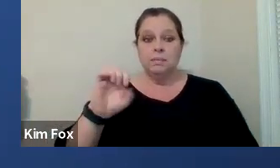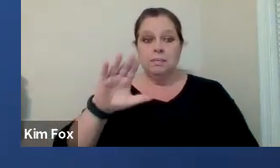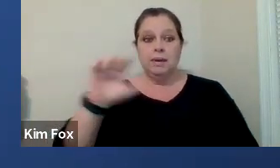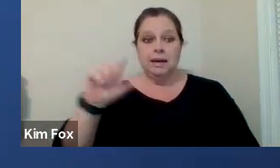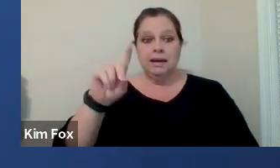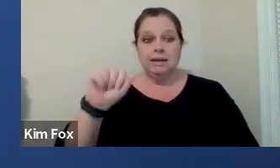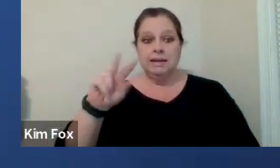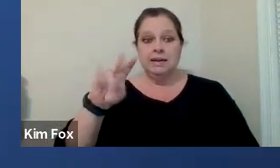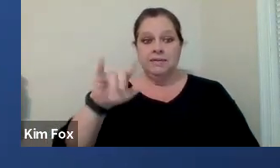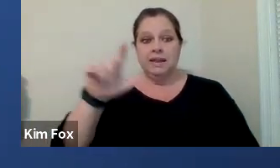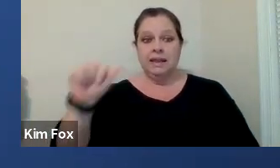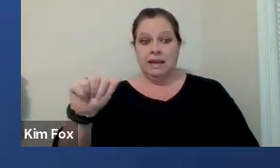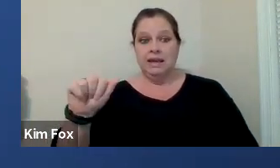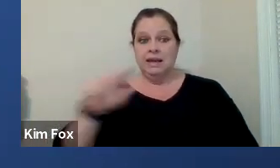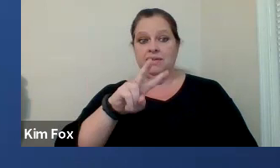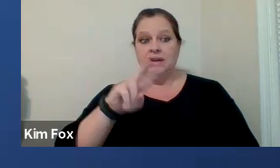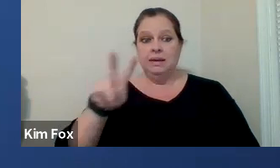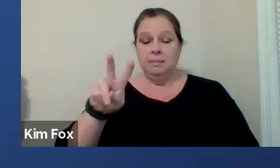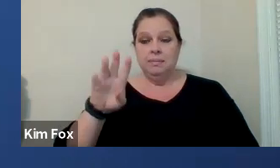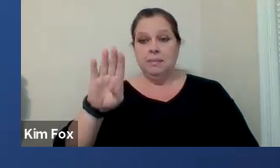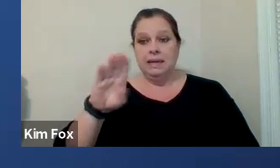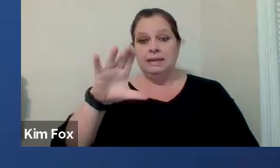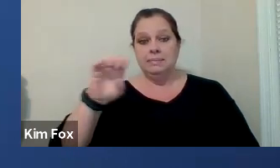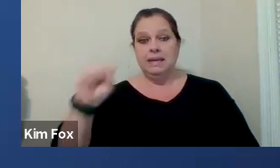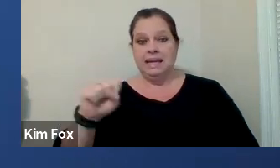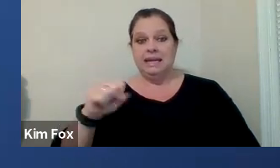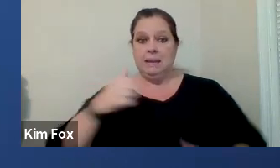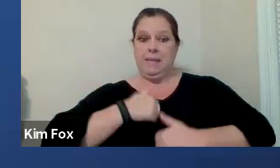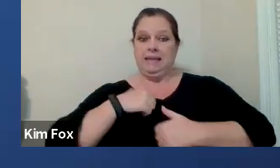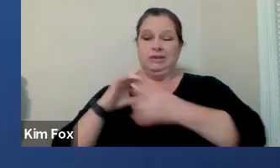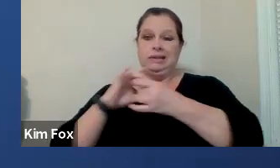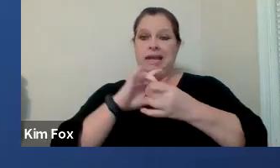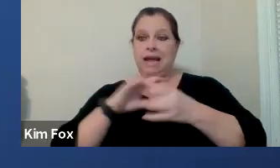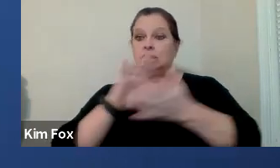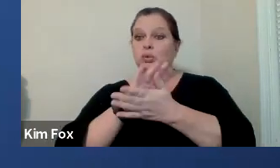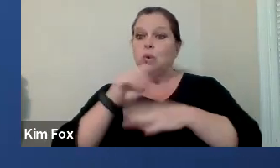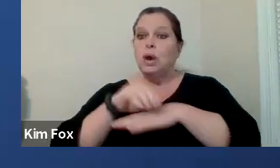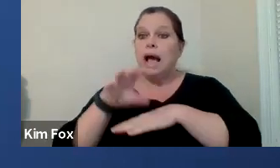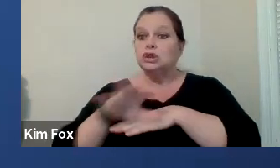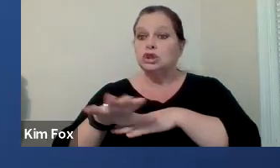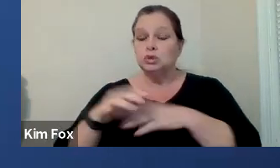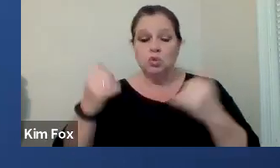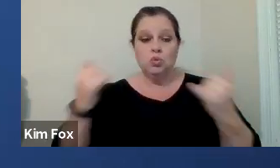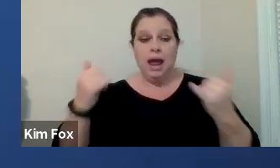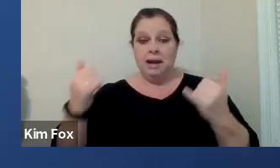Public Schools Military Connected School Counselor for the division. Currently, I service